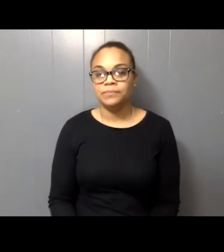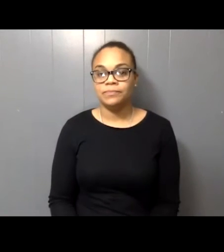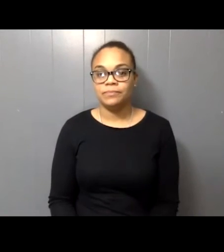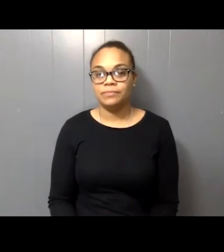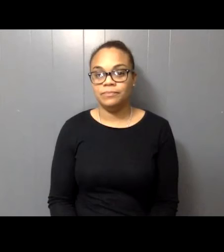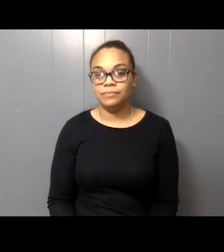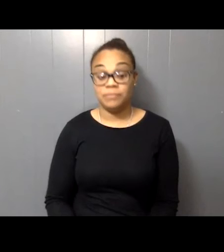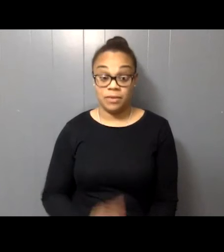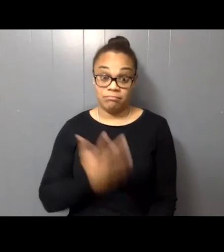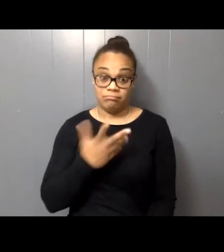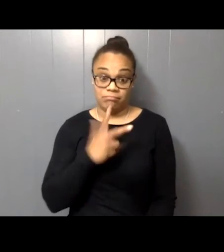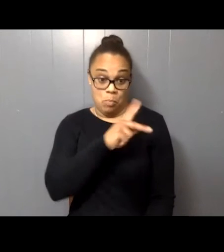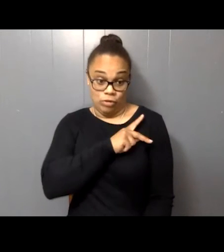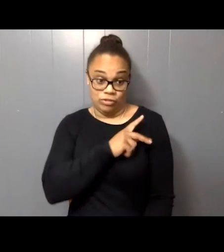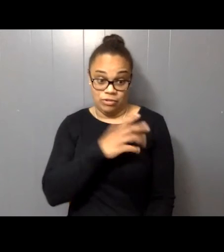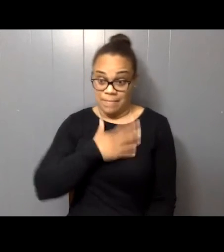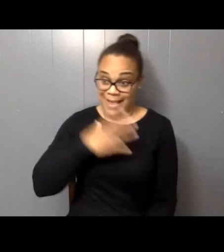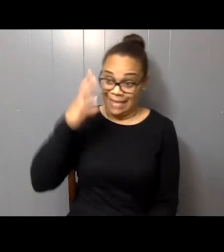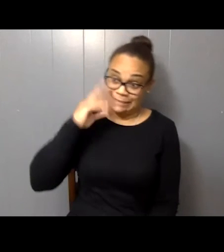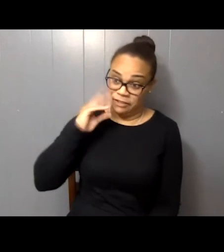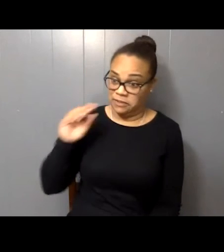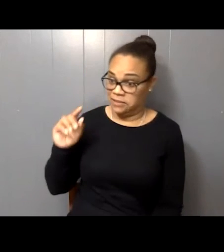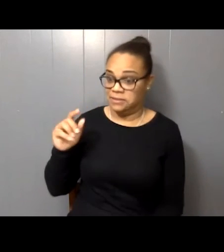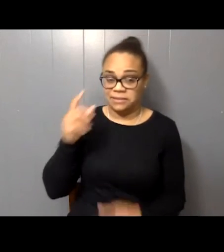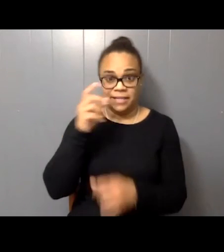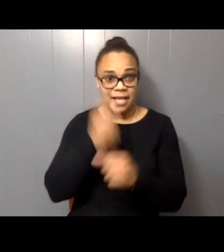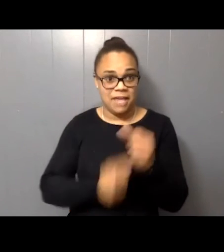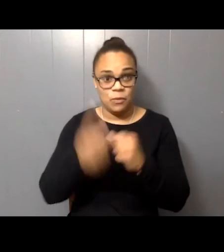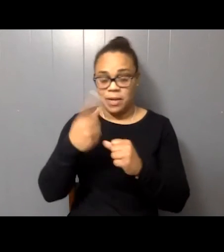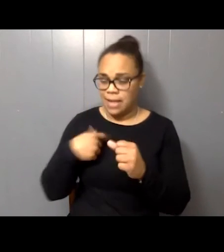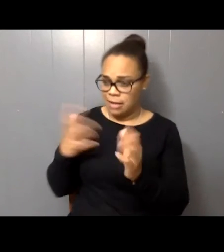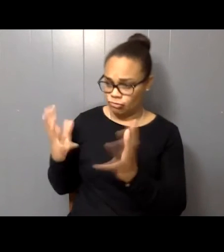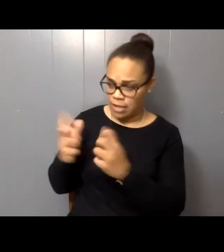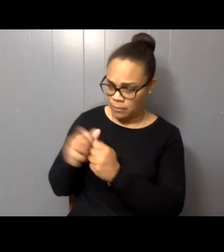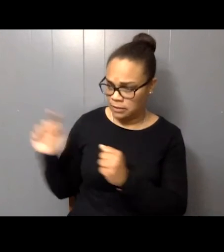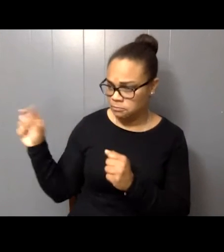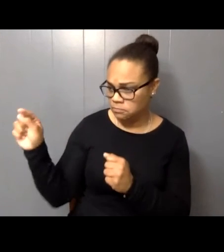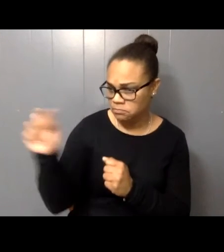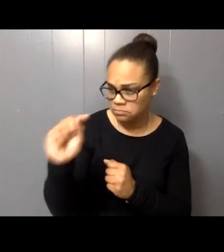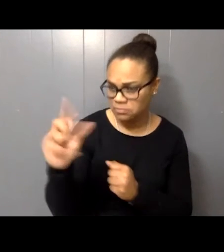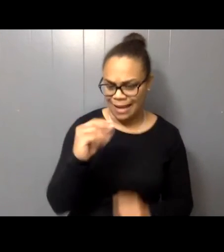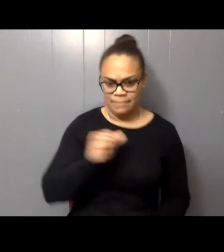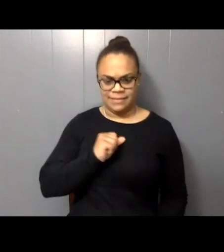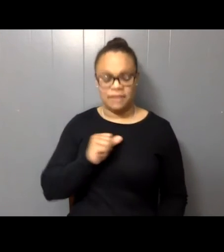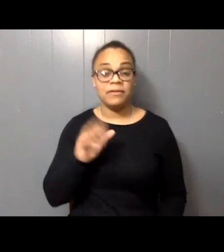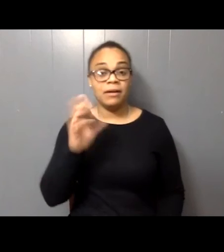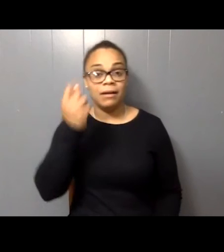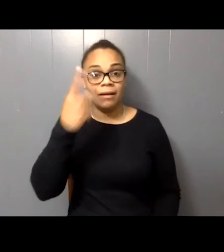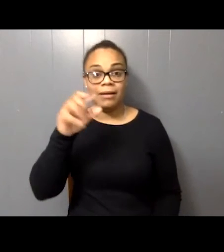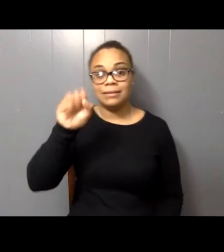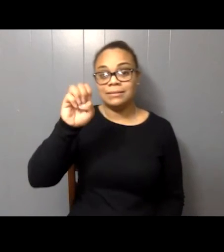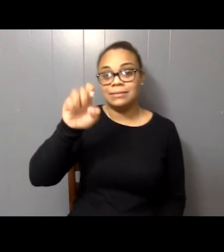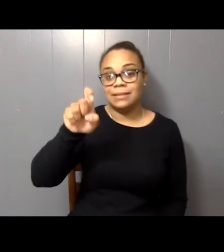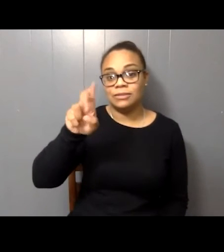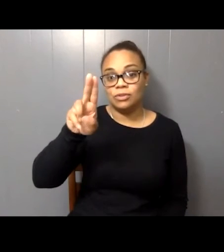Personally, from everyone that I've talked to and myself, like your sexuality is fluid and it can change, but it doesn't change